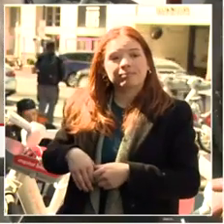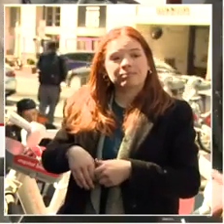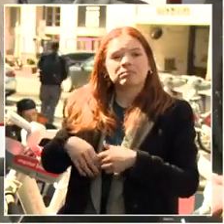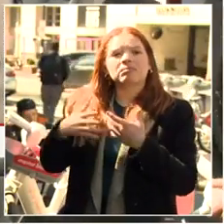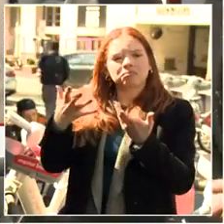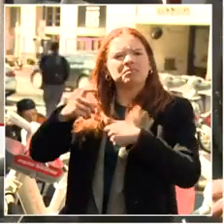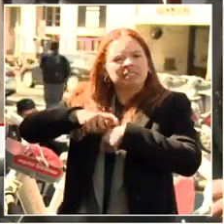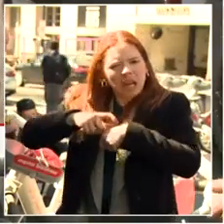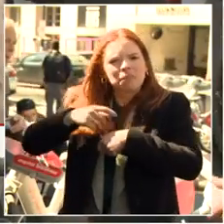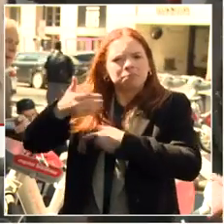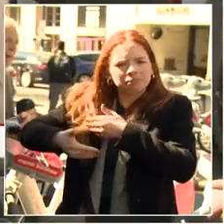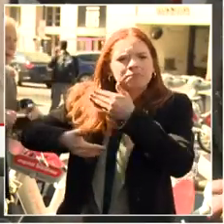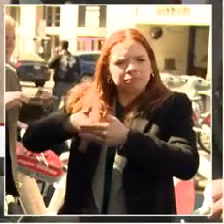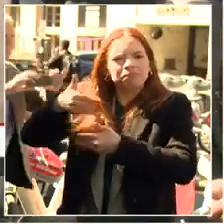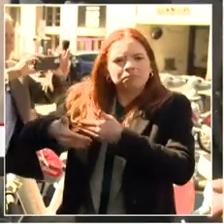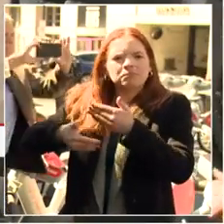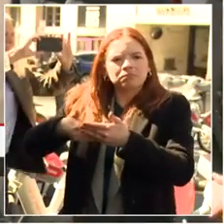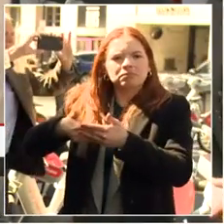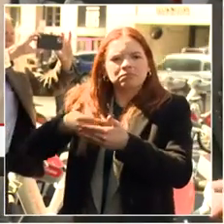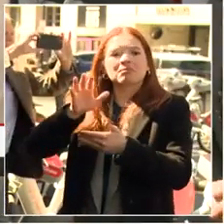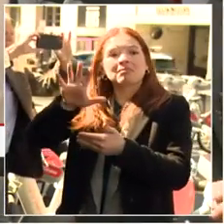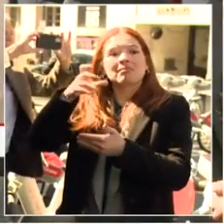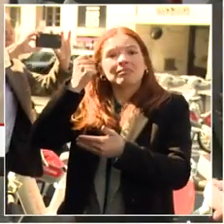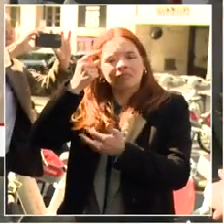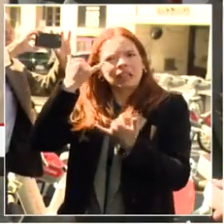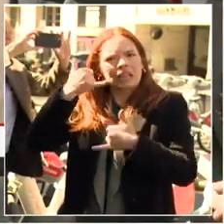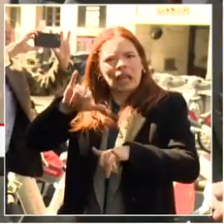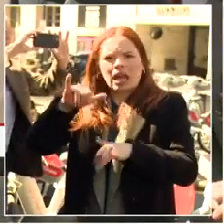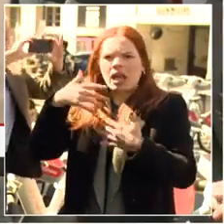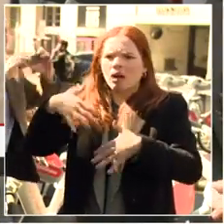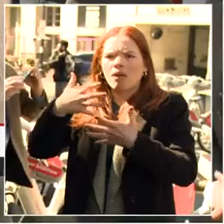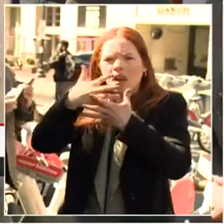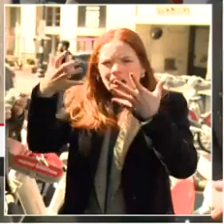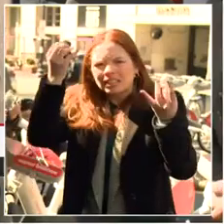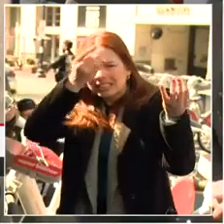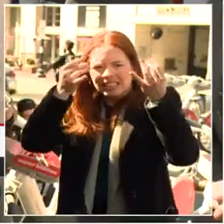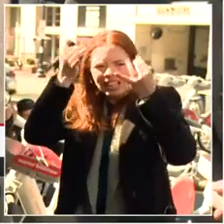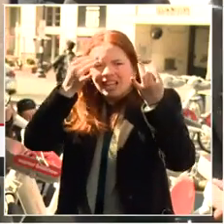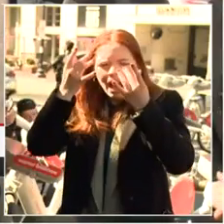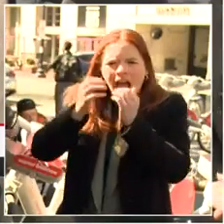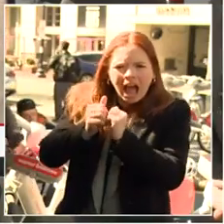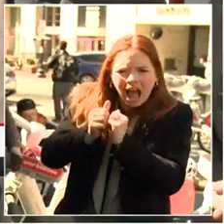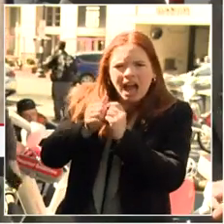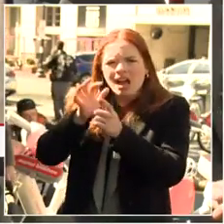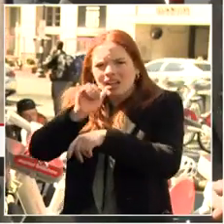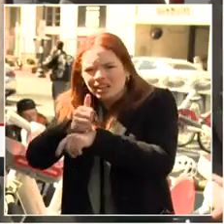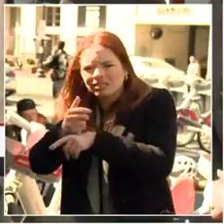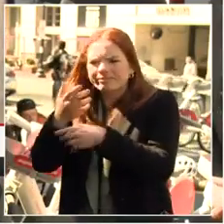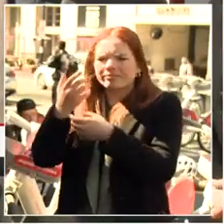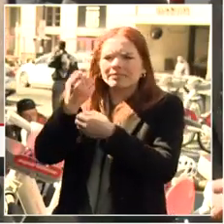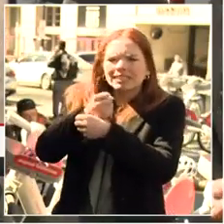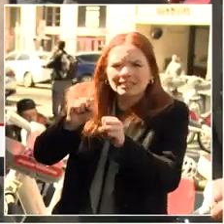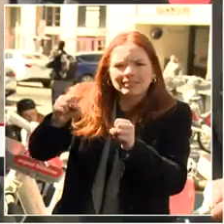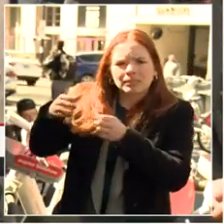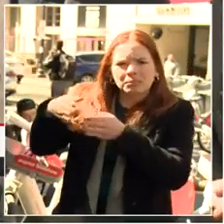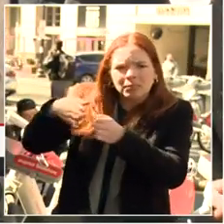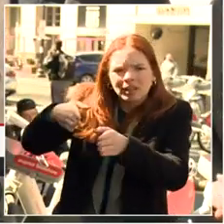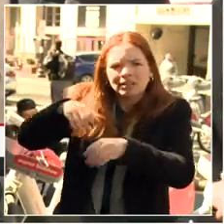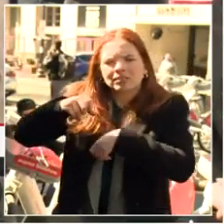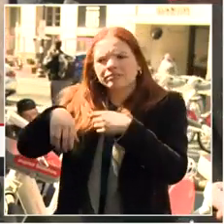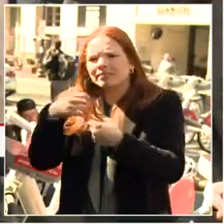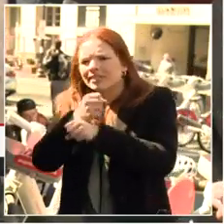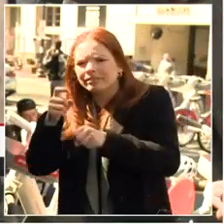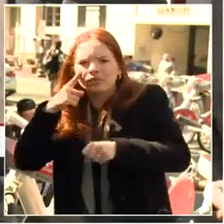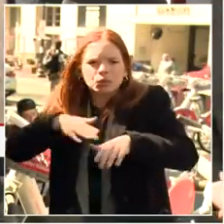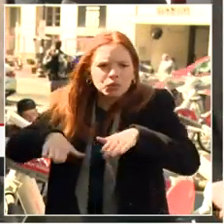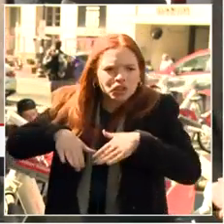there are many considerations we have when it comes to making the streets safer for people who are riding their bikes, walking, using